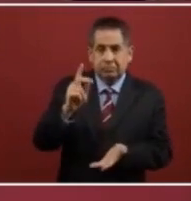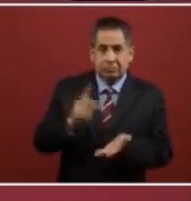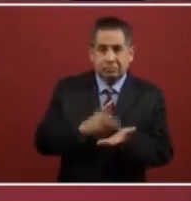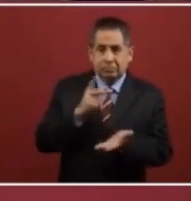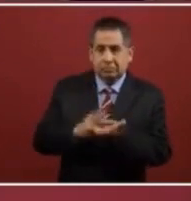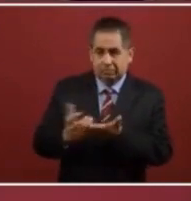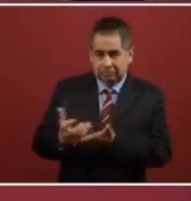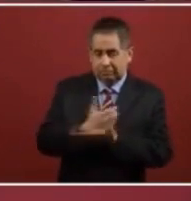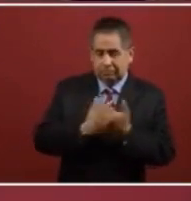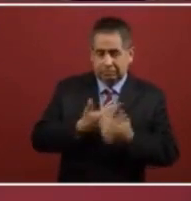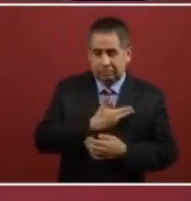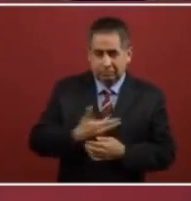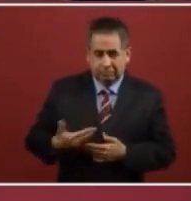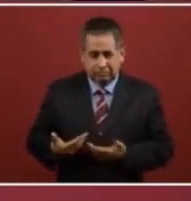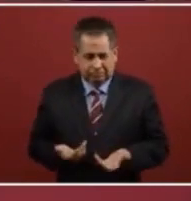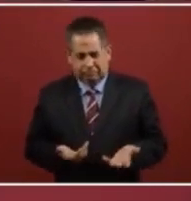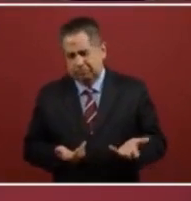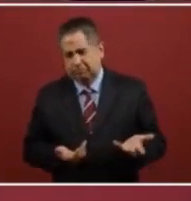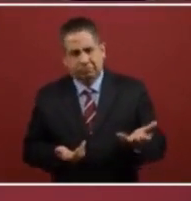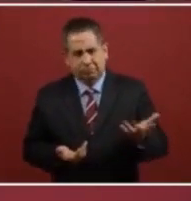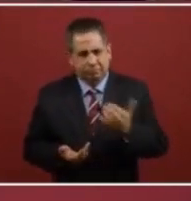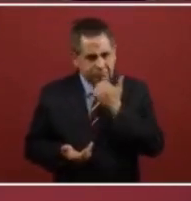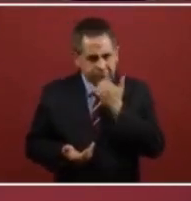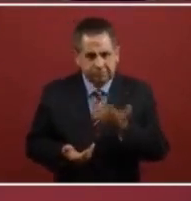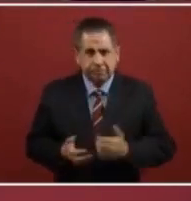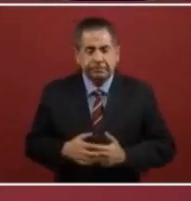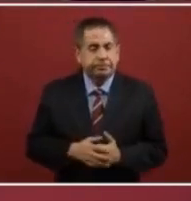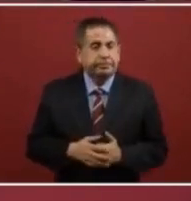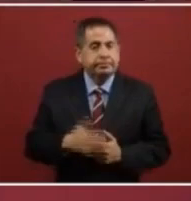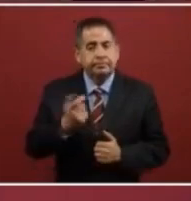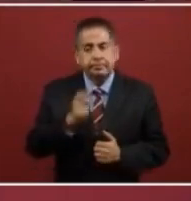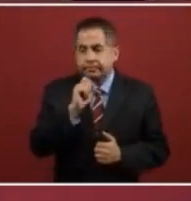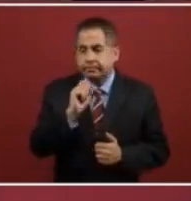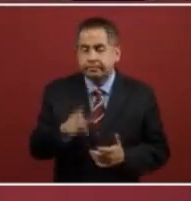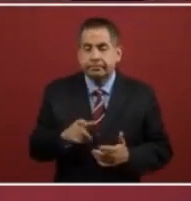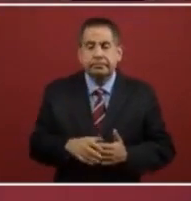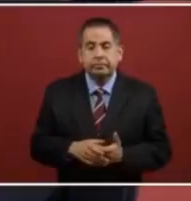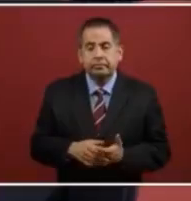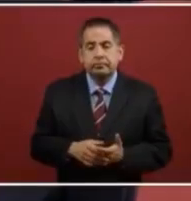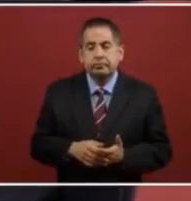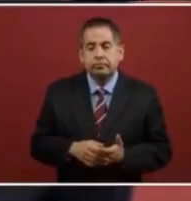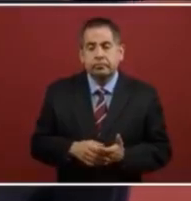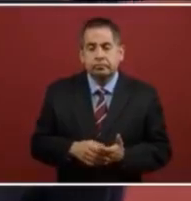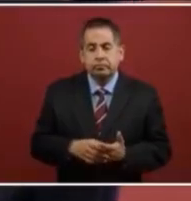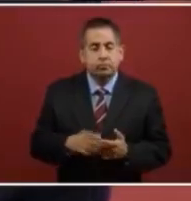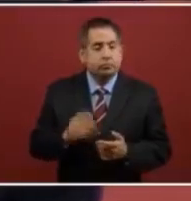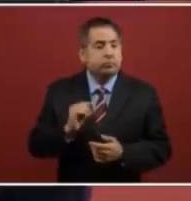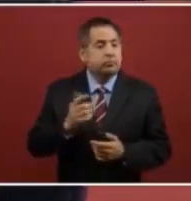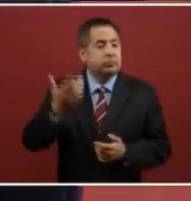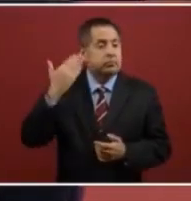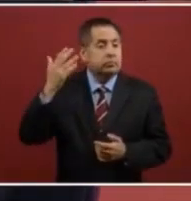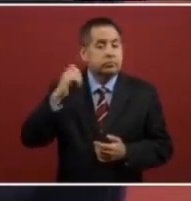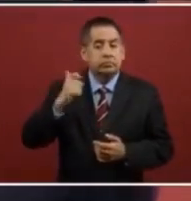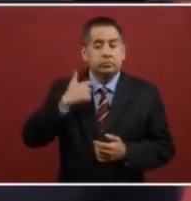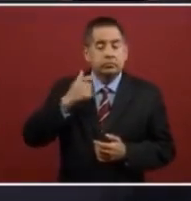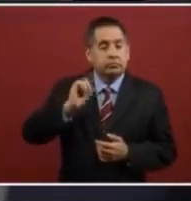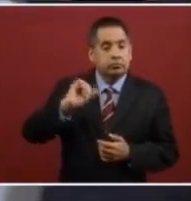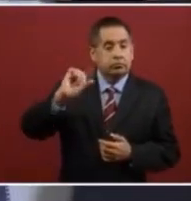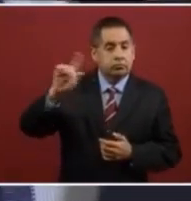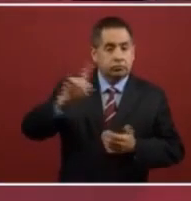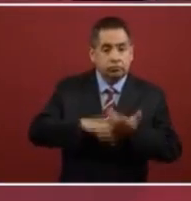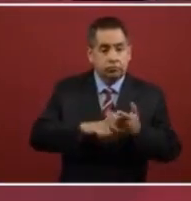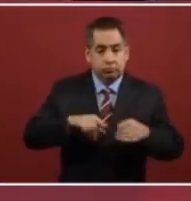salary. Y And, habían servidores públicos and there were public